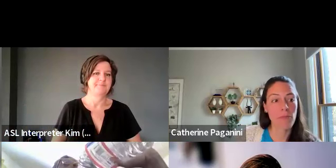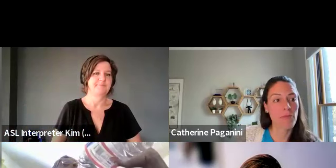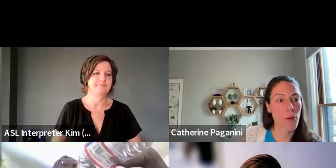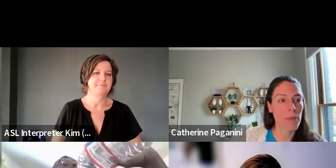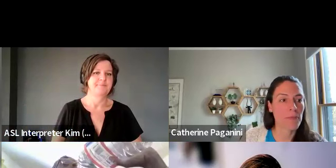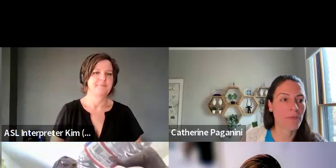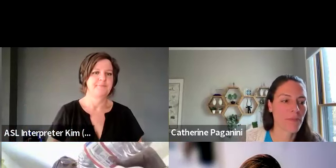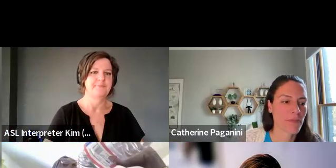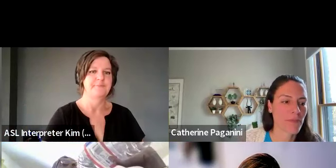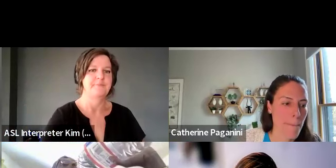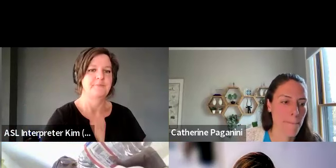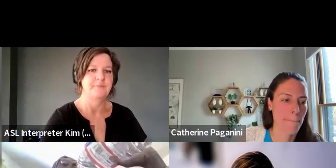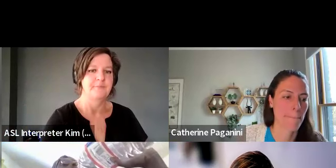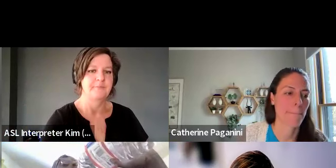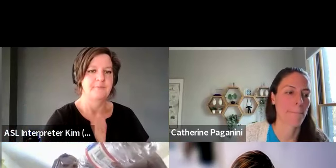That's it for me.